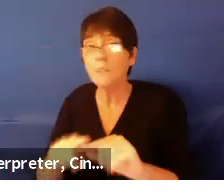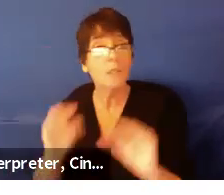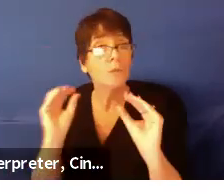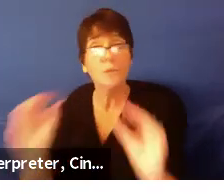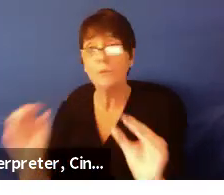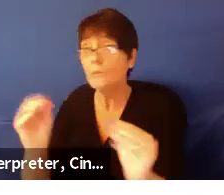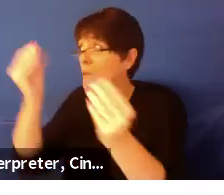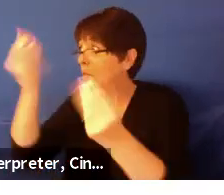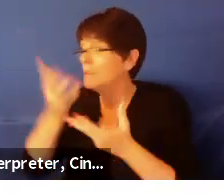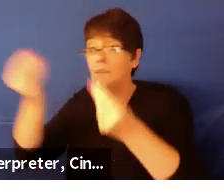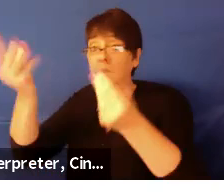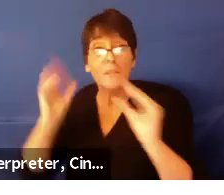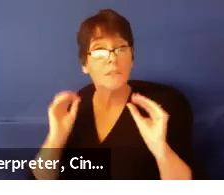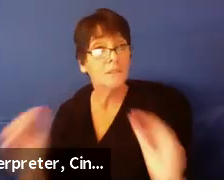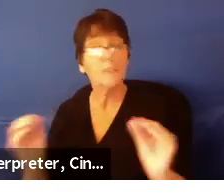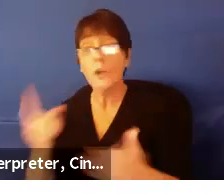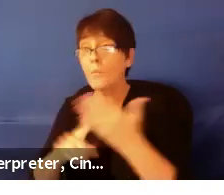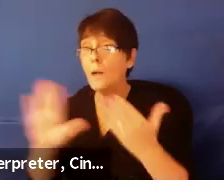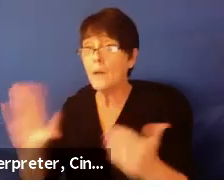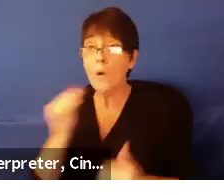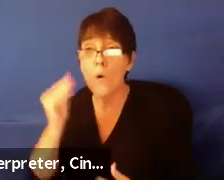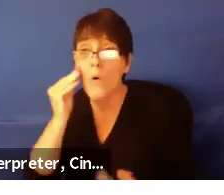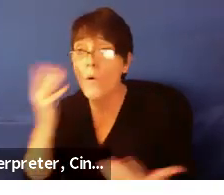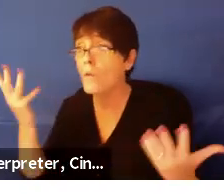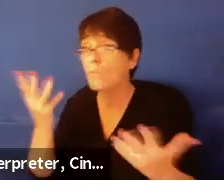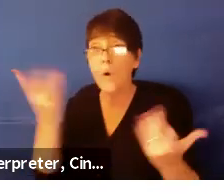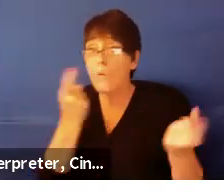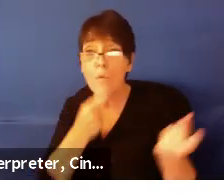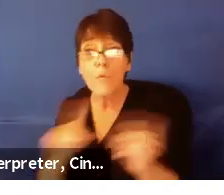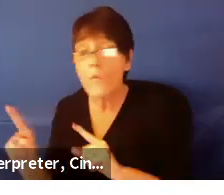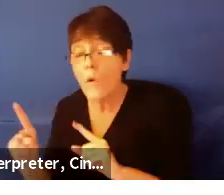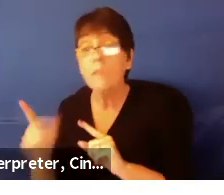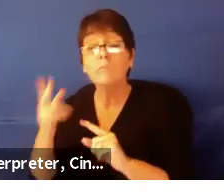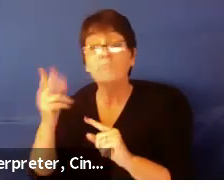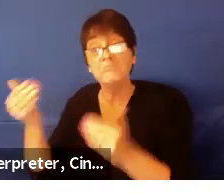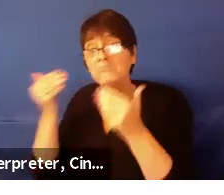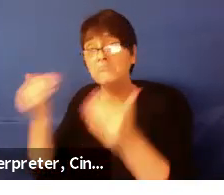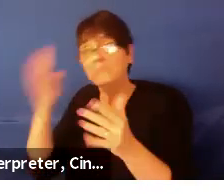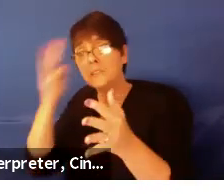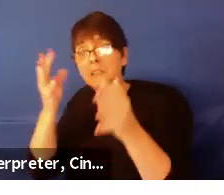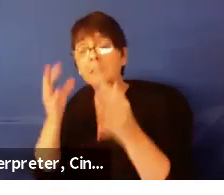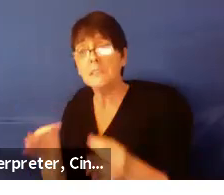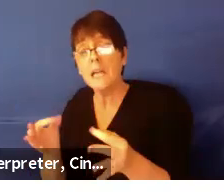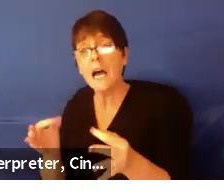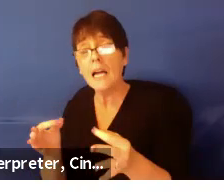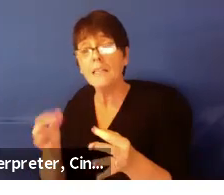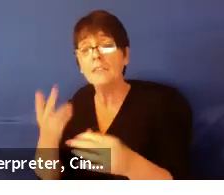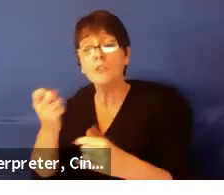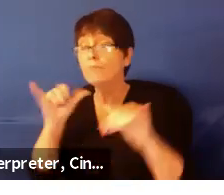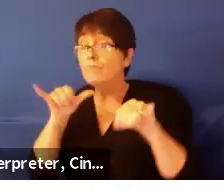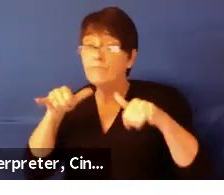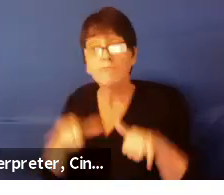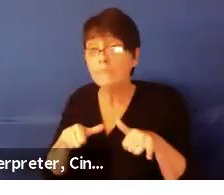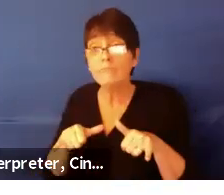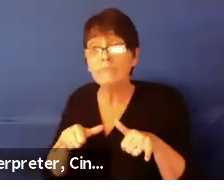information about the status of his home or what exactly was going on. So he decided he was just going to plunk himself down right